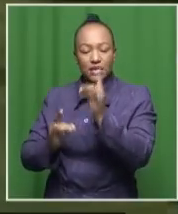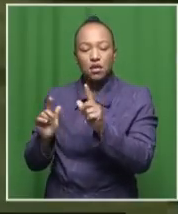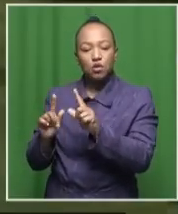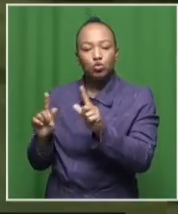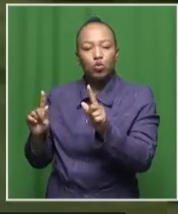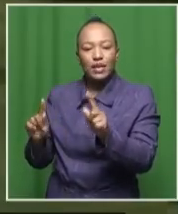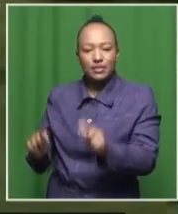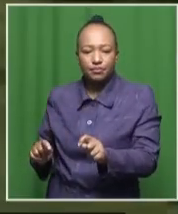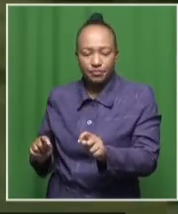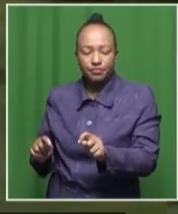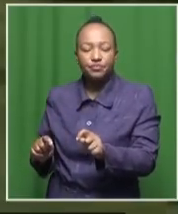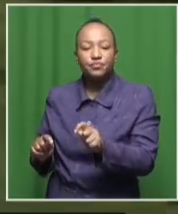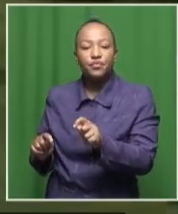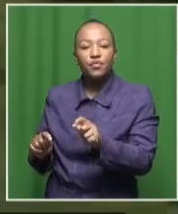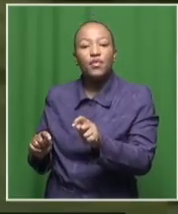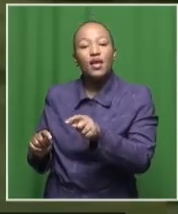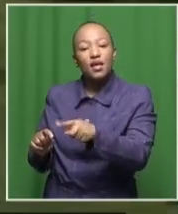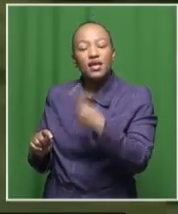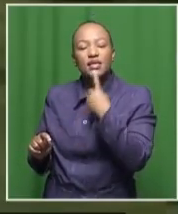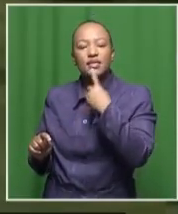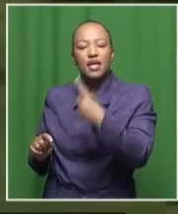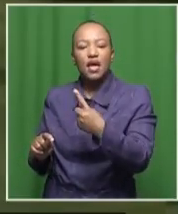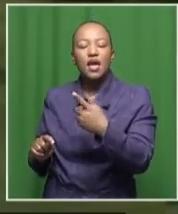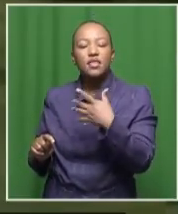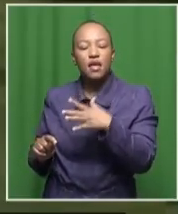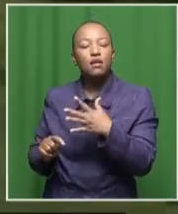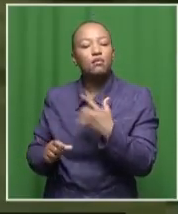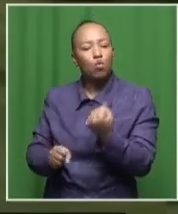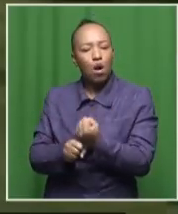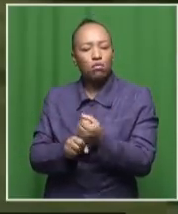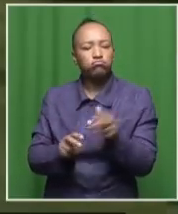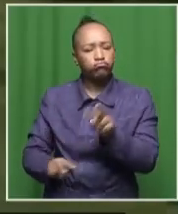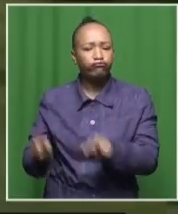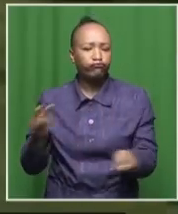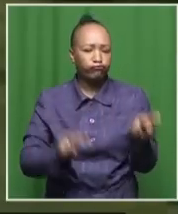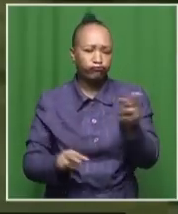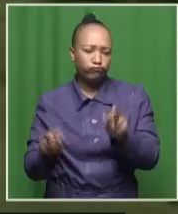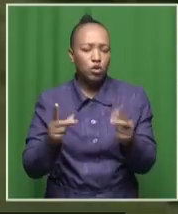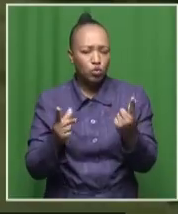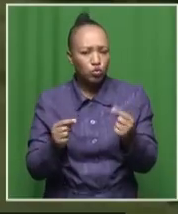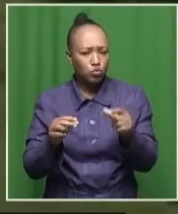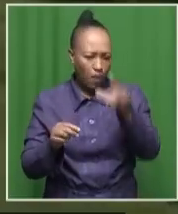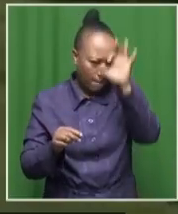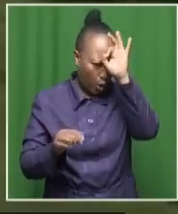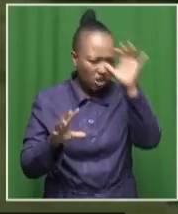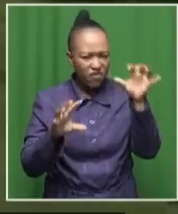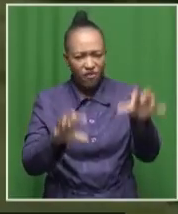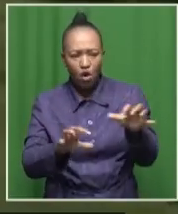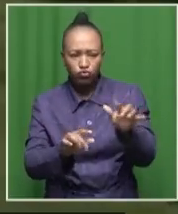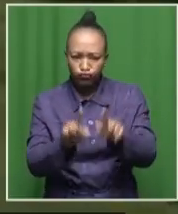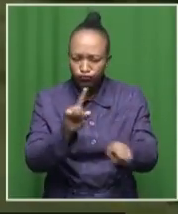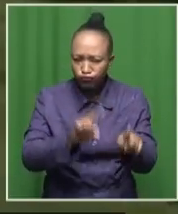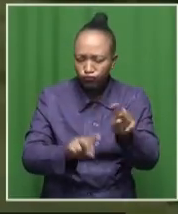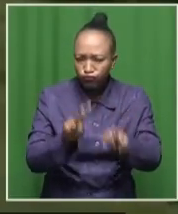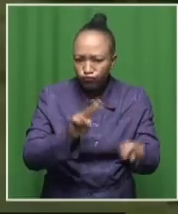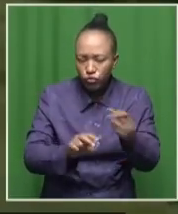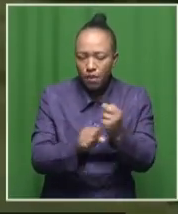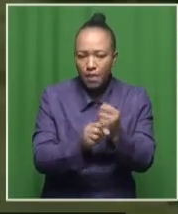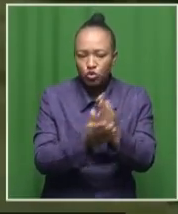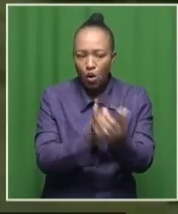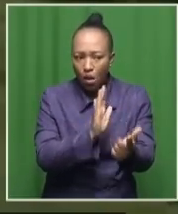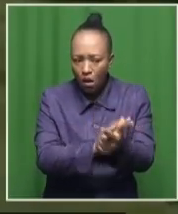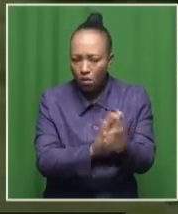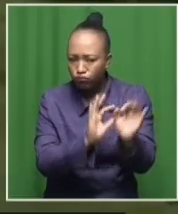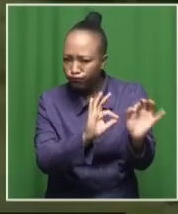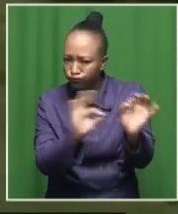law enforcement operations in and around town, and it was time to conduct the enforcement operations at this taxi rank when